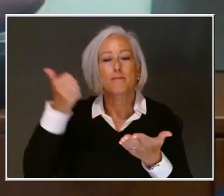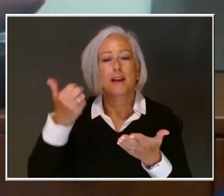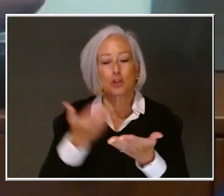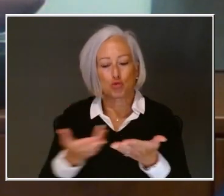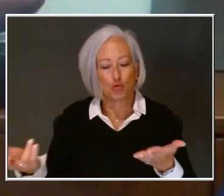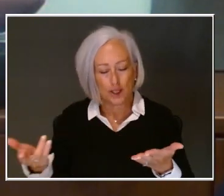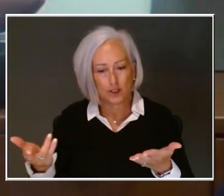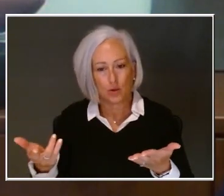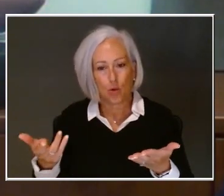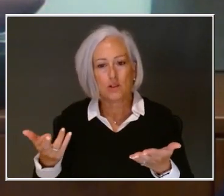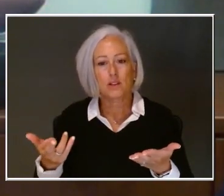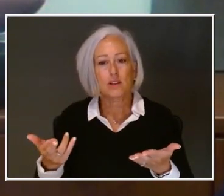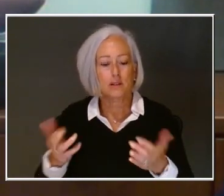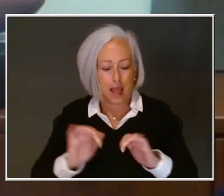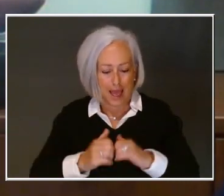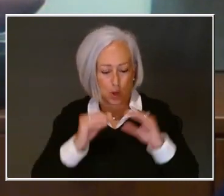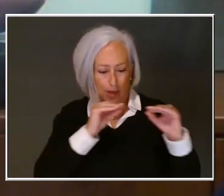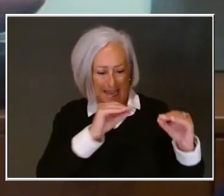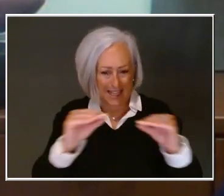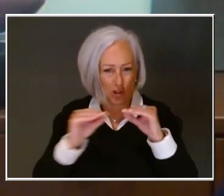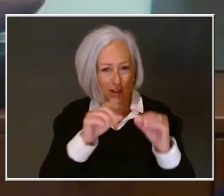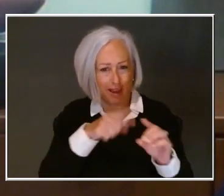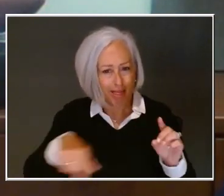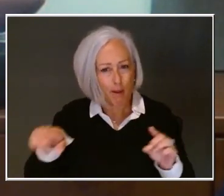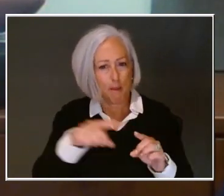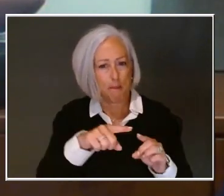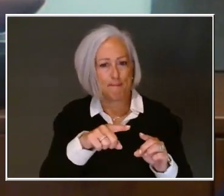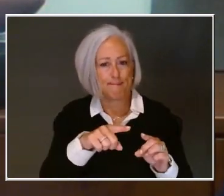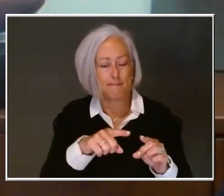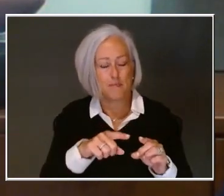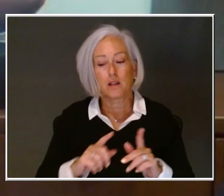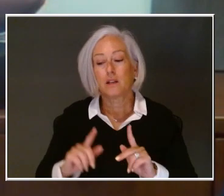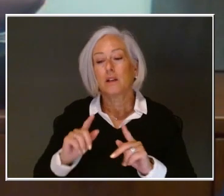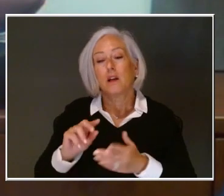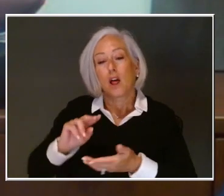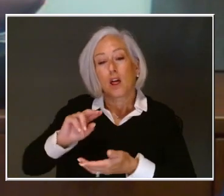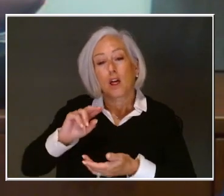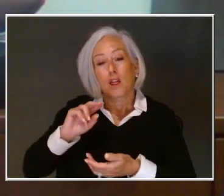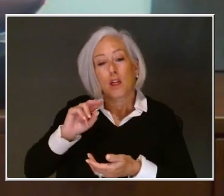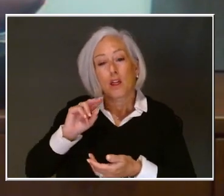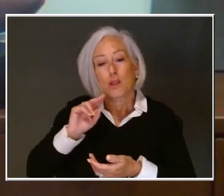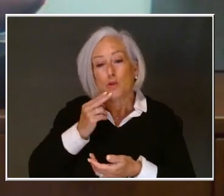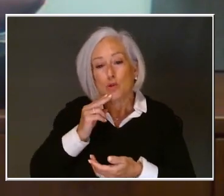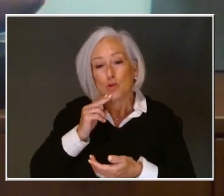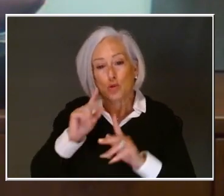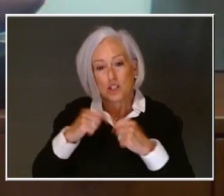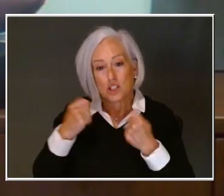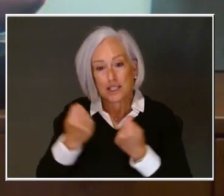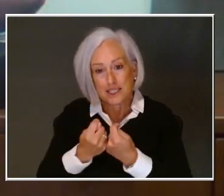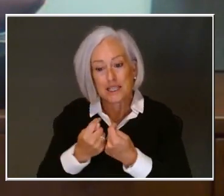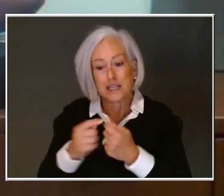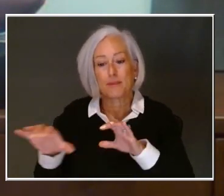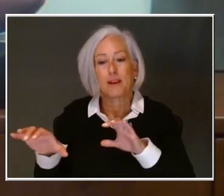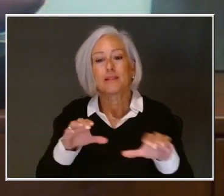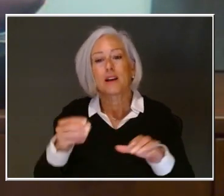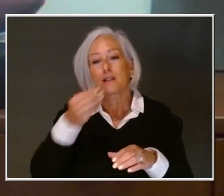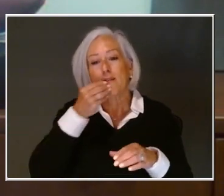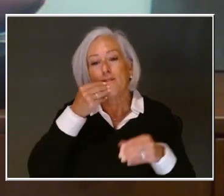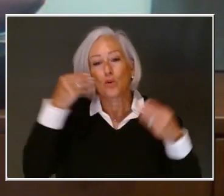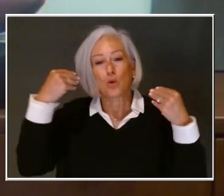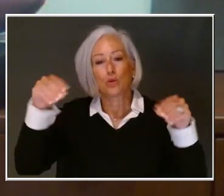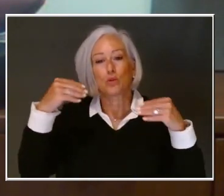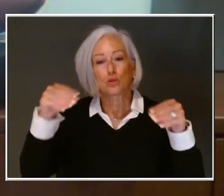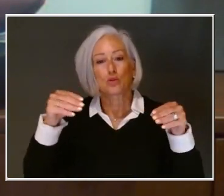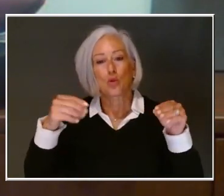the education. Our nutrition team does things like grocery store tours, where they go around with the athletes and